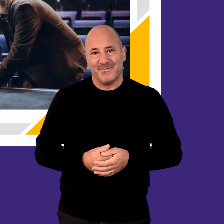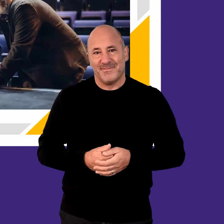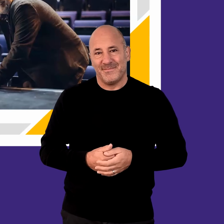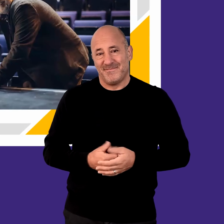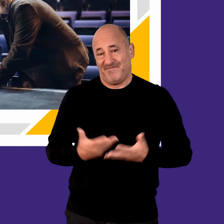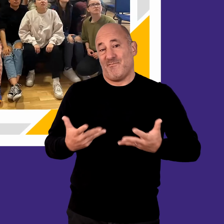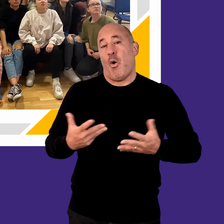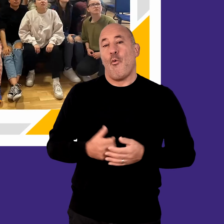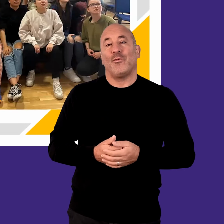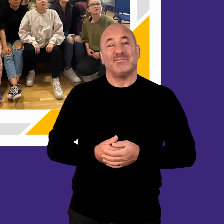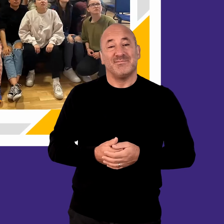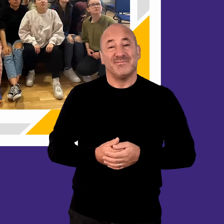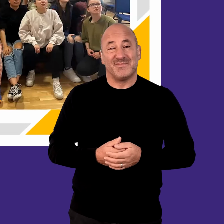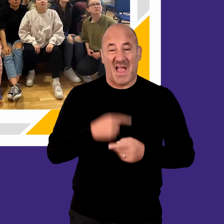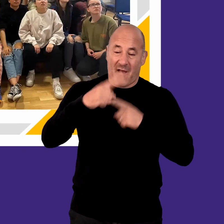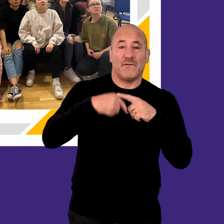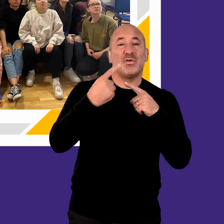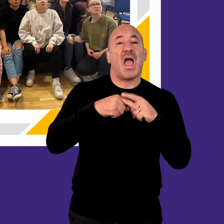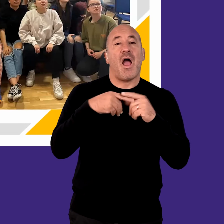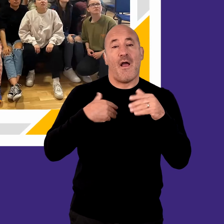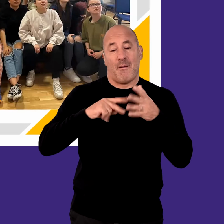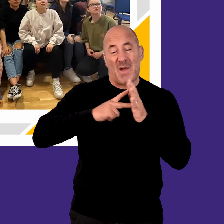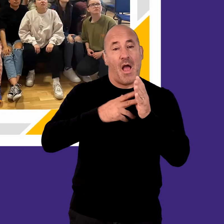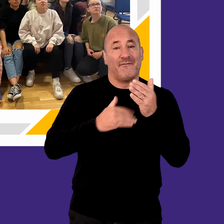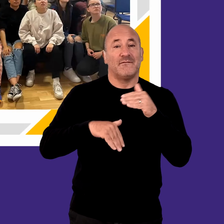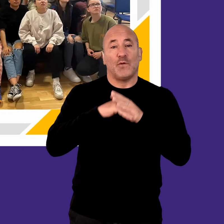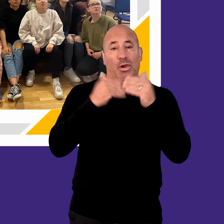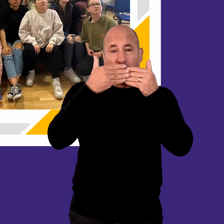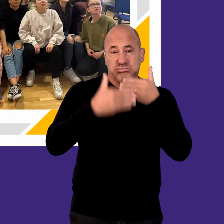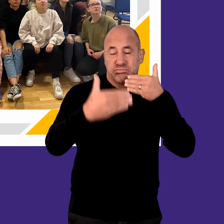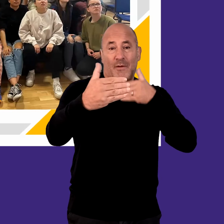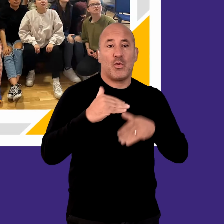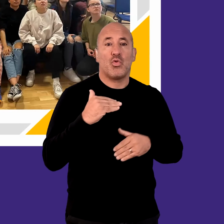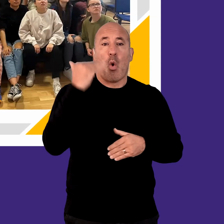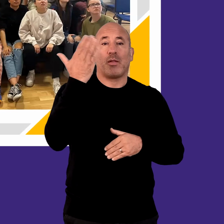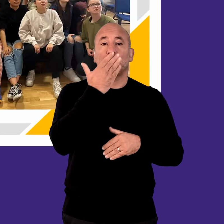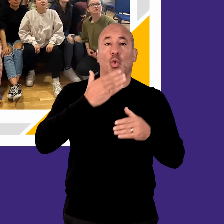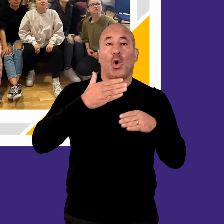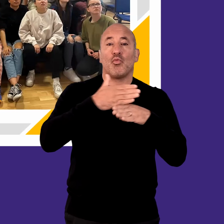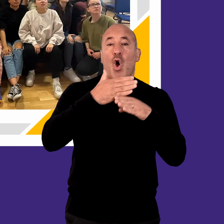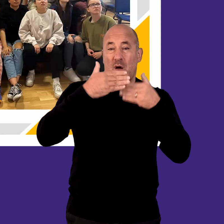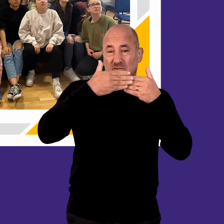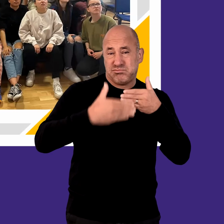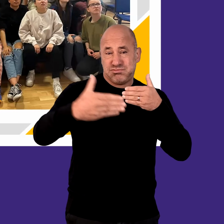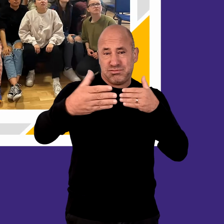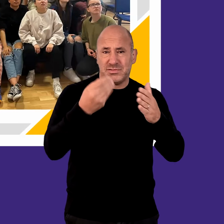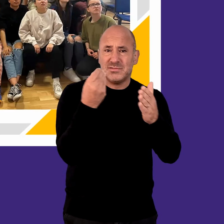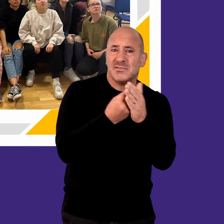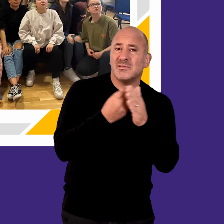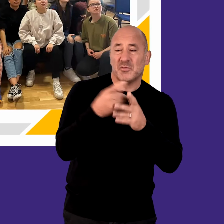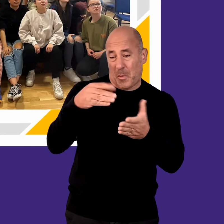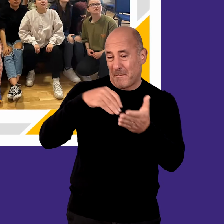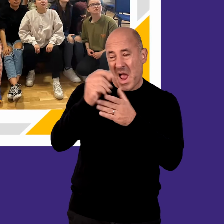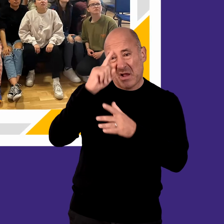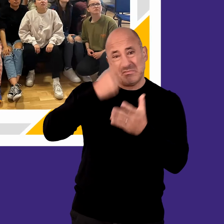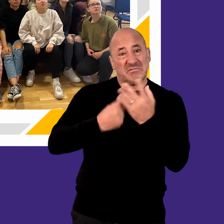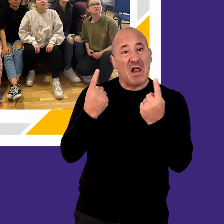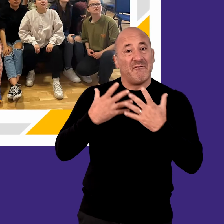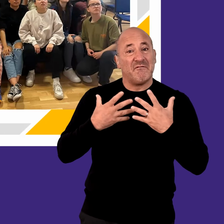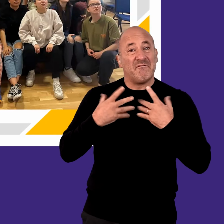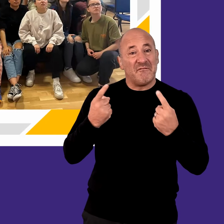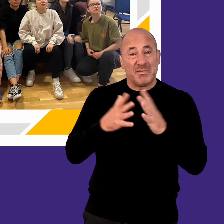We now have a whole season of Northern School work every year, all priced on a pay what you decide basis, so